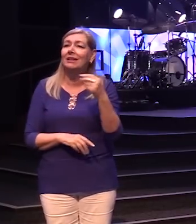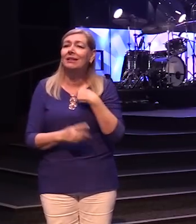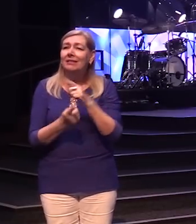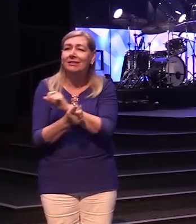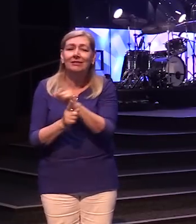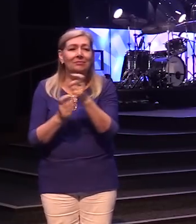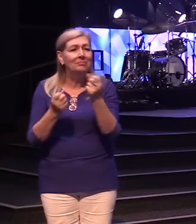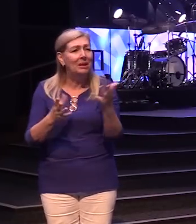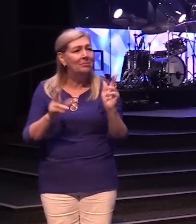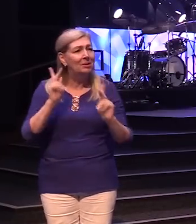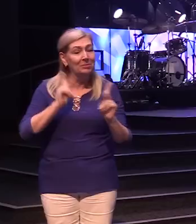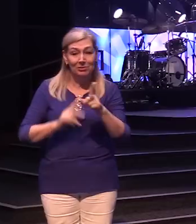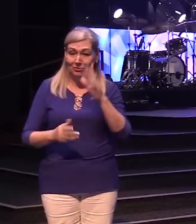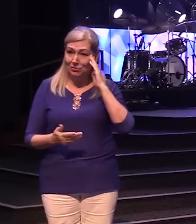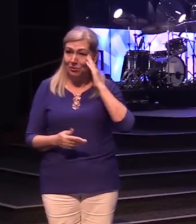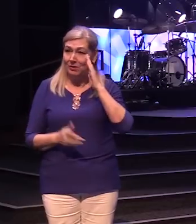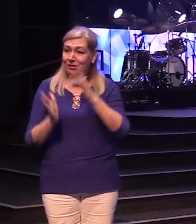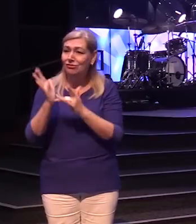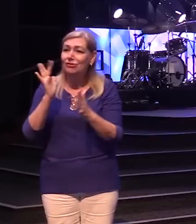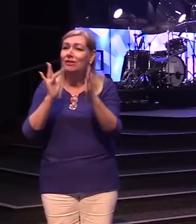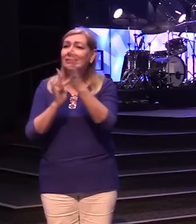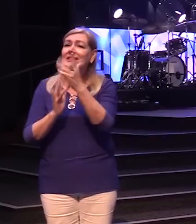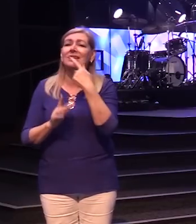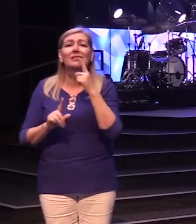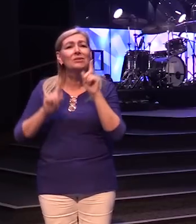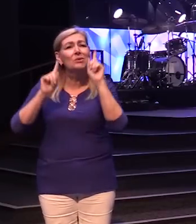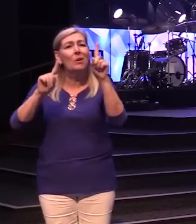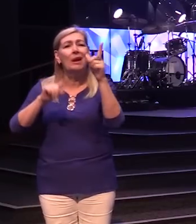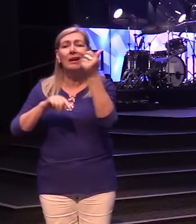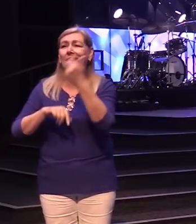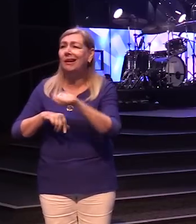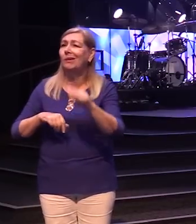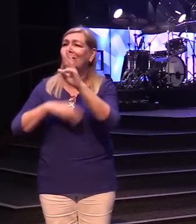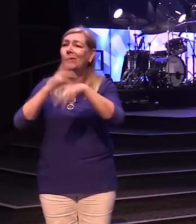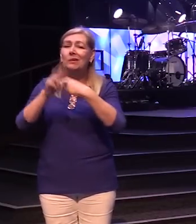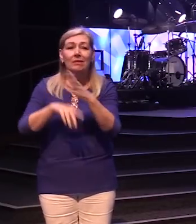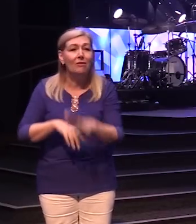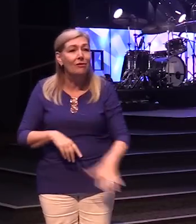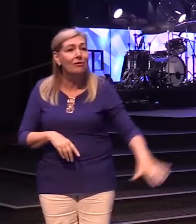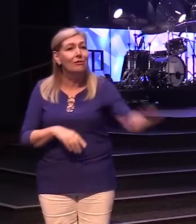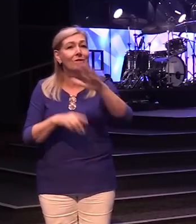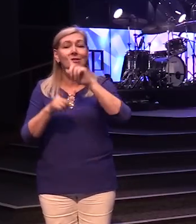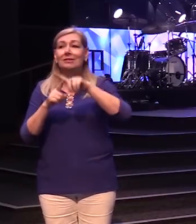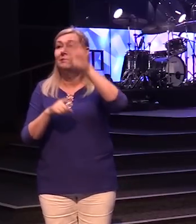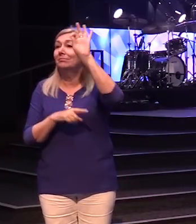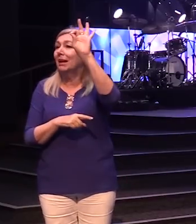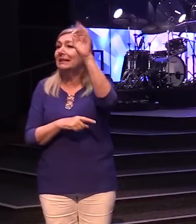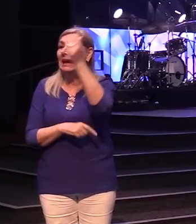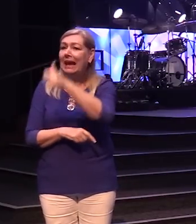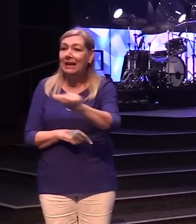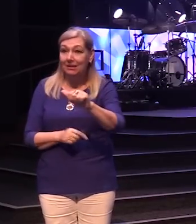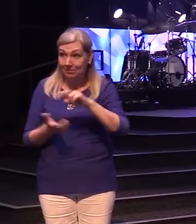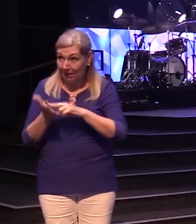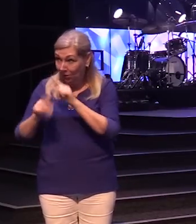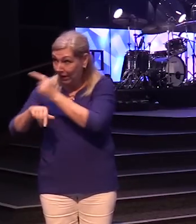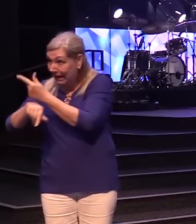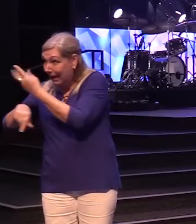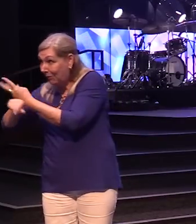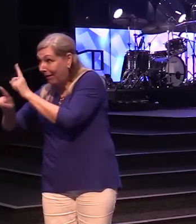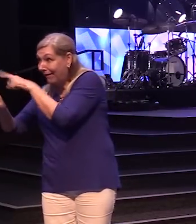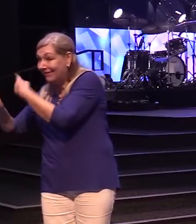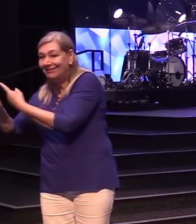know, Jesus said, go into all the world and preach the gospel to every creature. I didn't know he just meant Gateway.